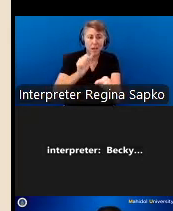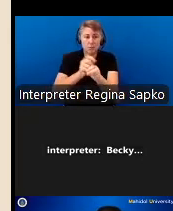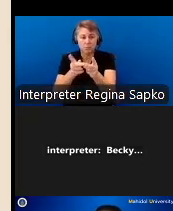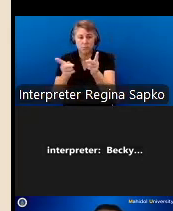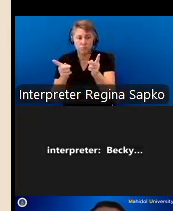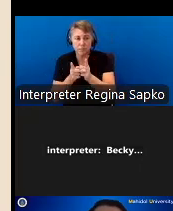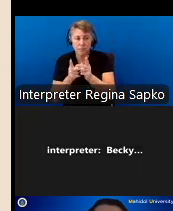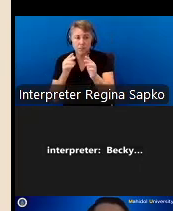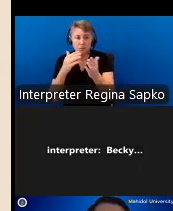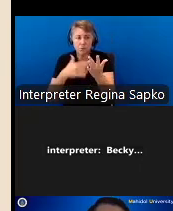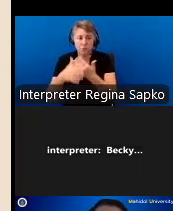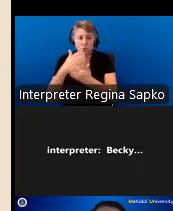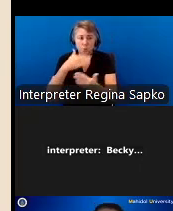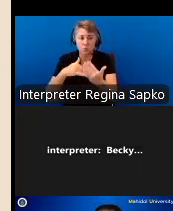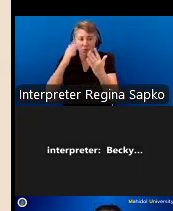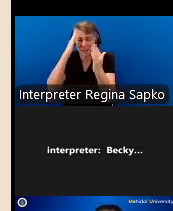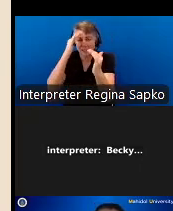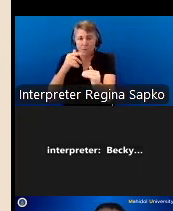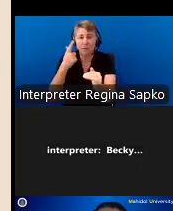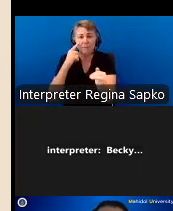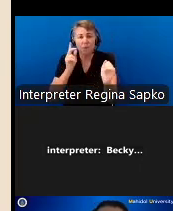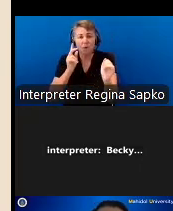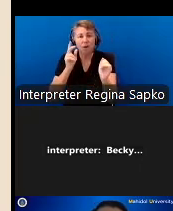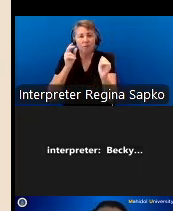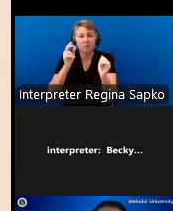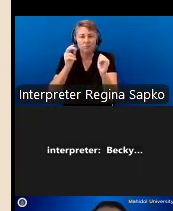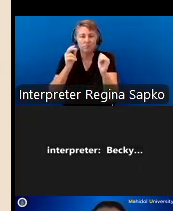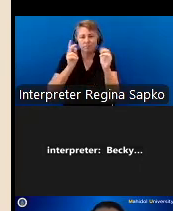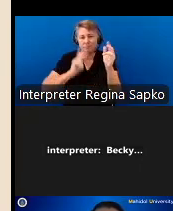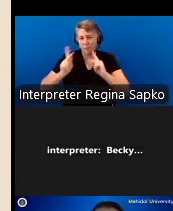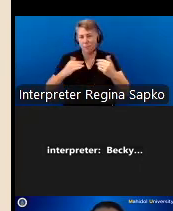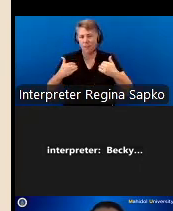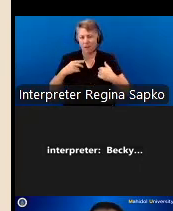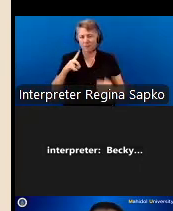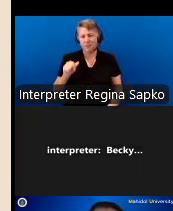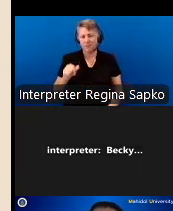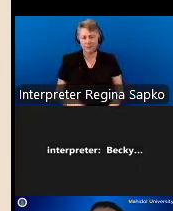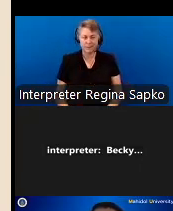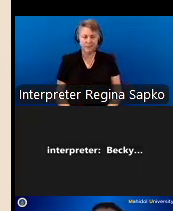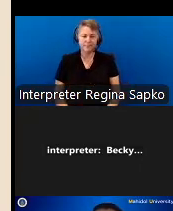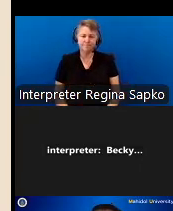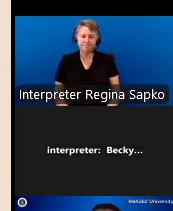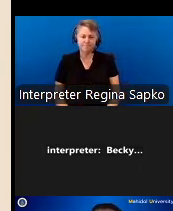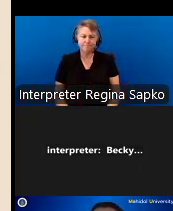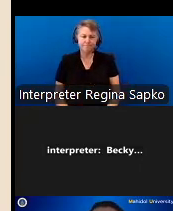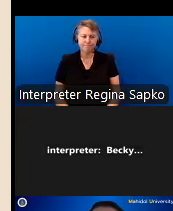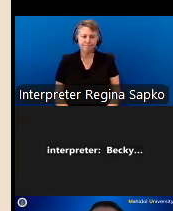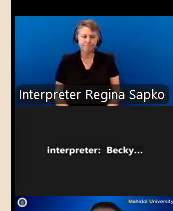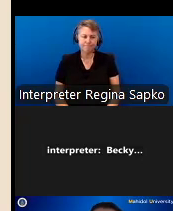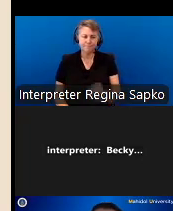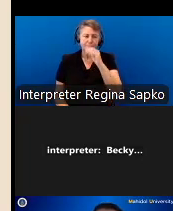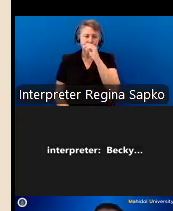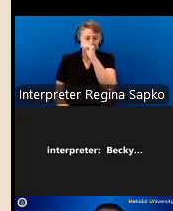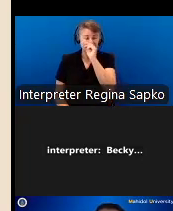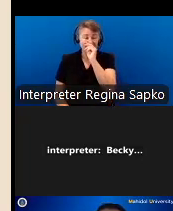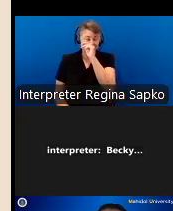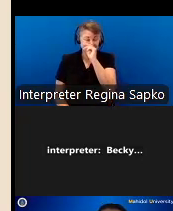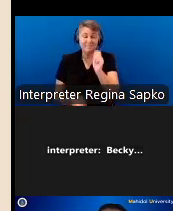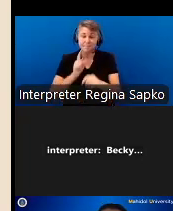with disability. Well, yes, the program emphasize both technical, that means